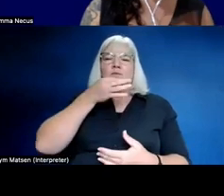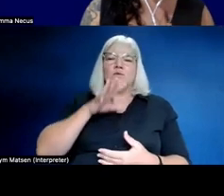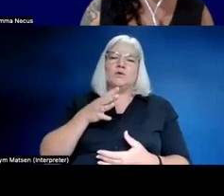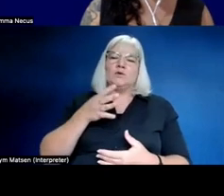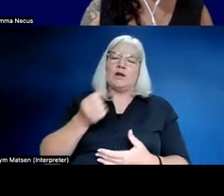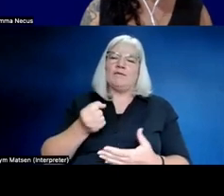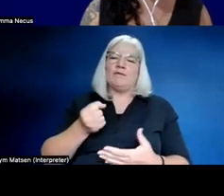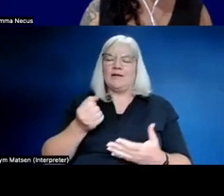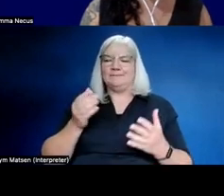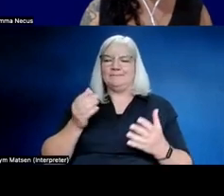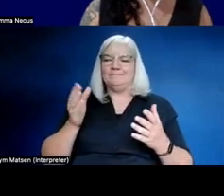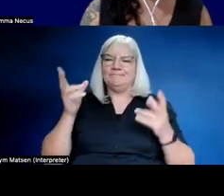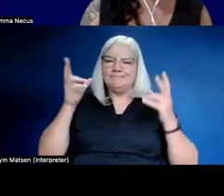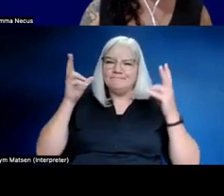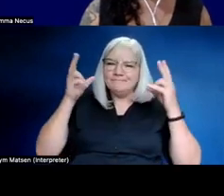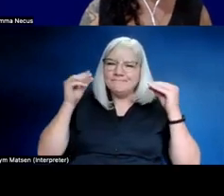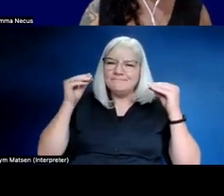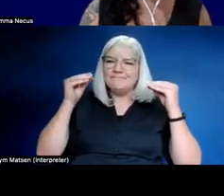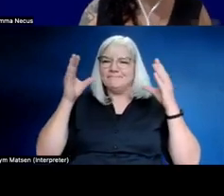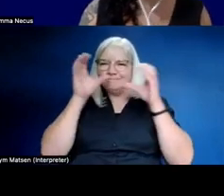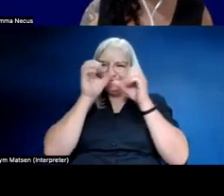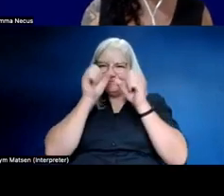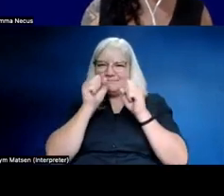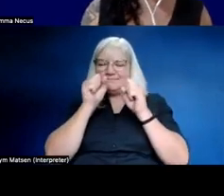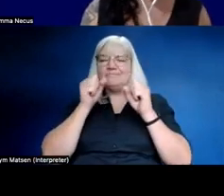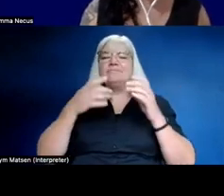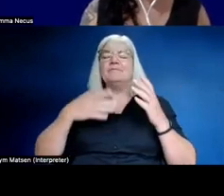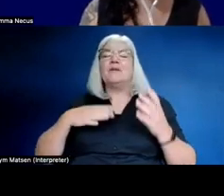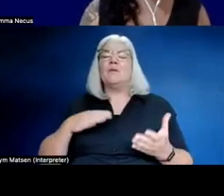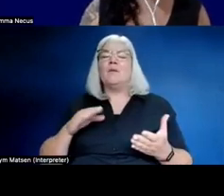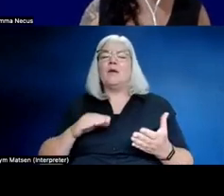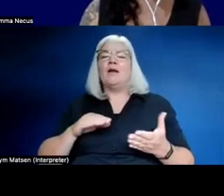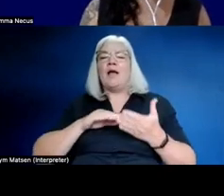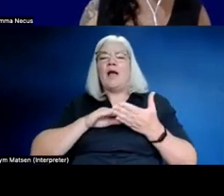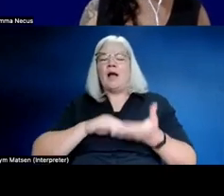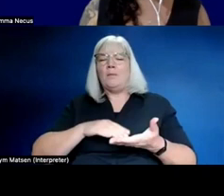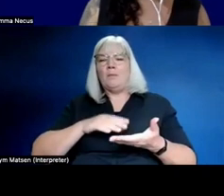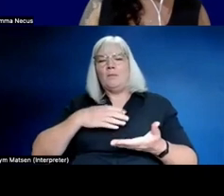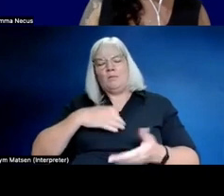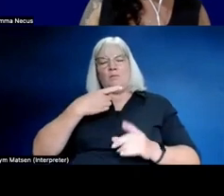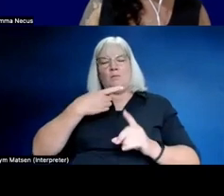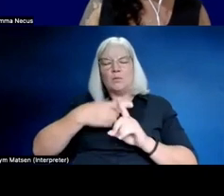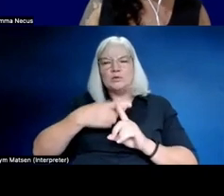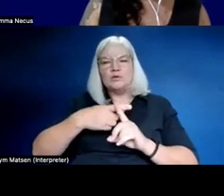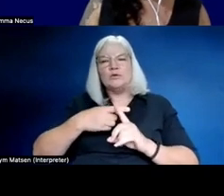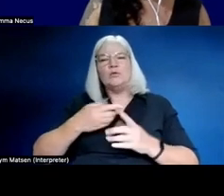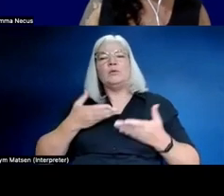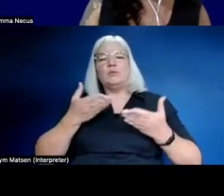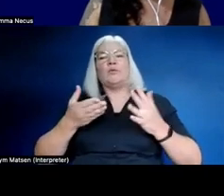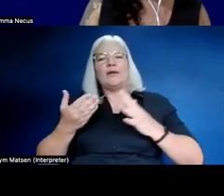reduced access to sound and vision to help make that process a positive one for them.